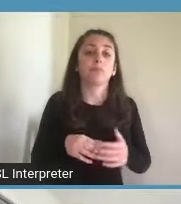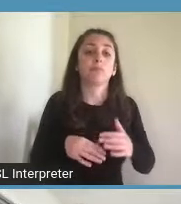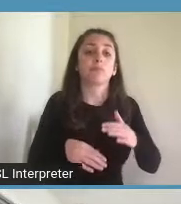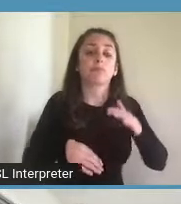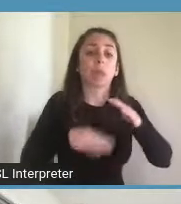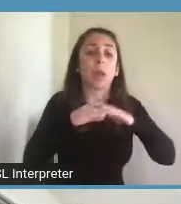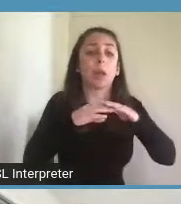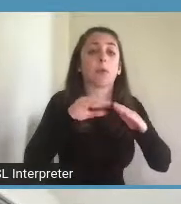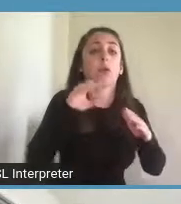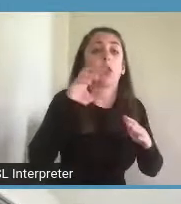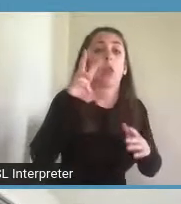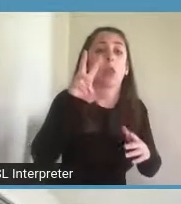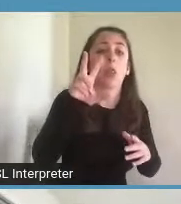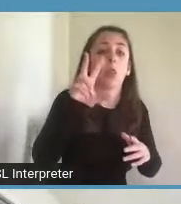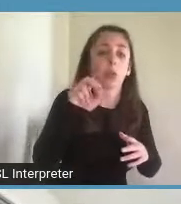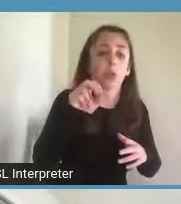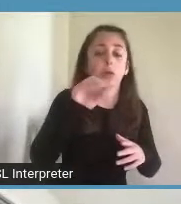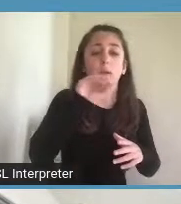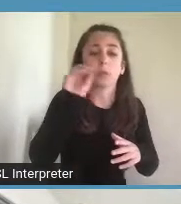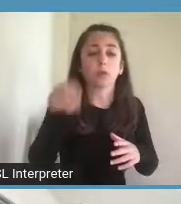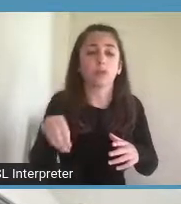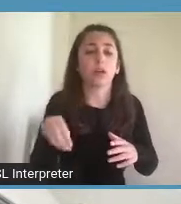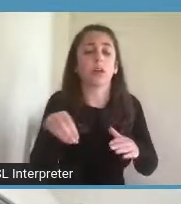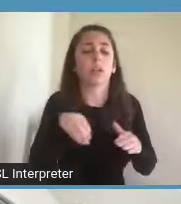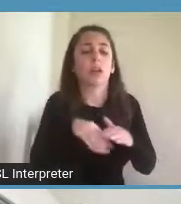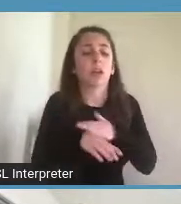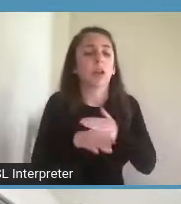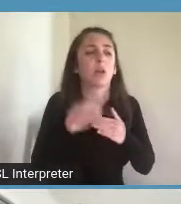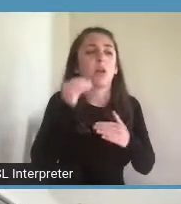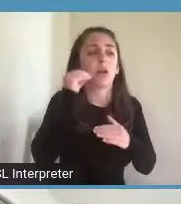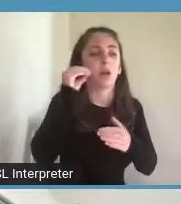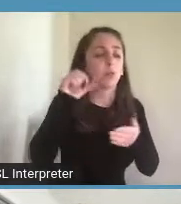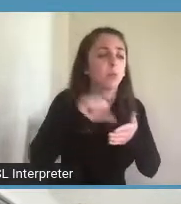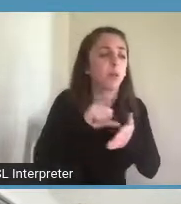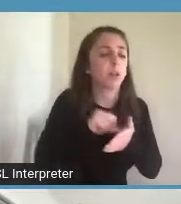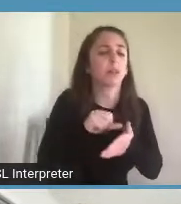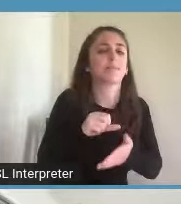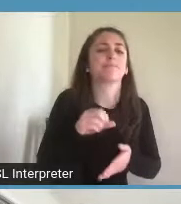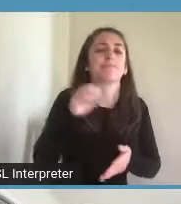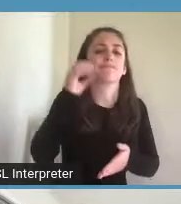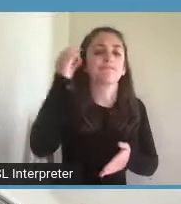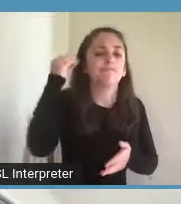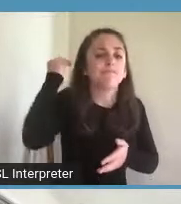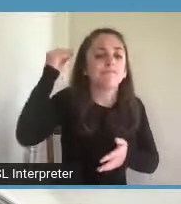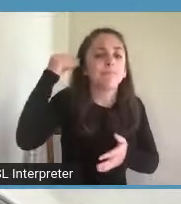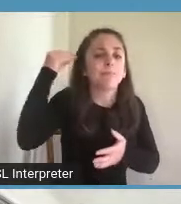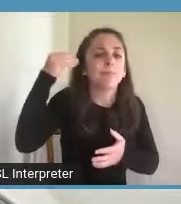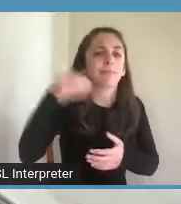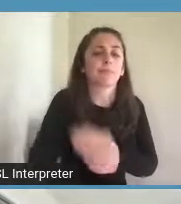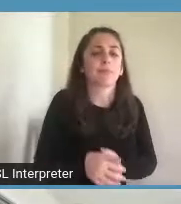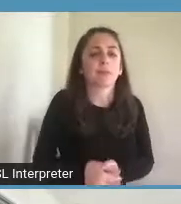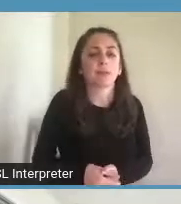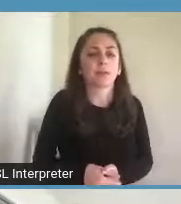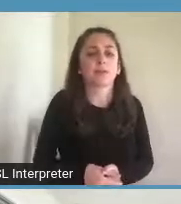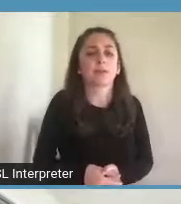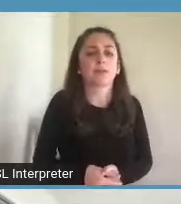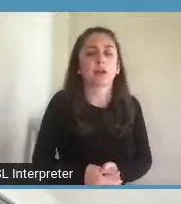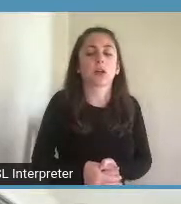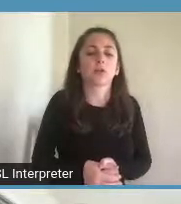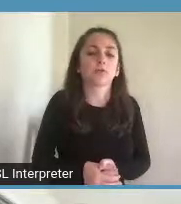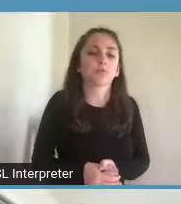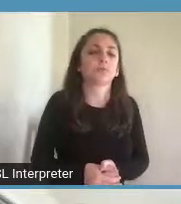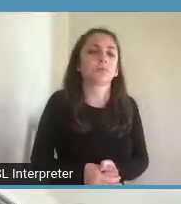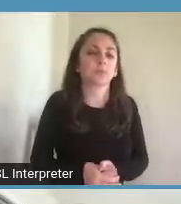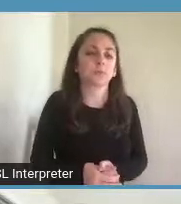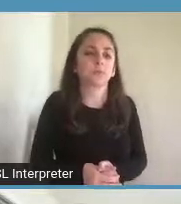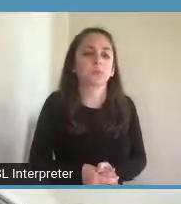my site, they're entering through the homepage. So I need to think of that page as where people are coming to my organization for the first